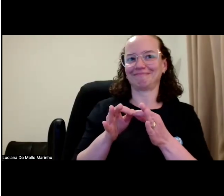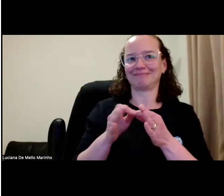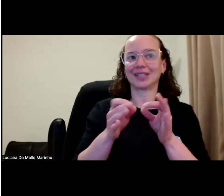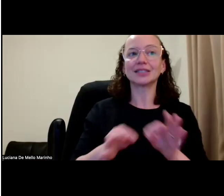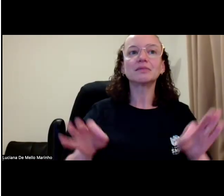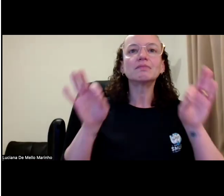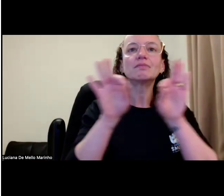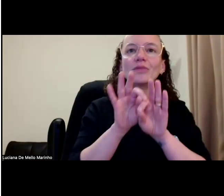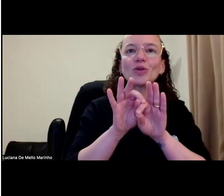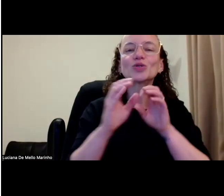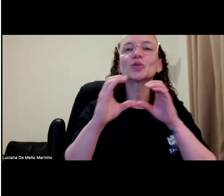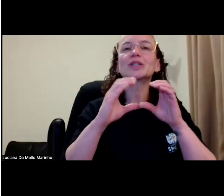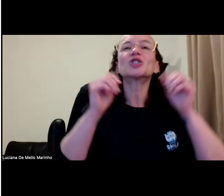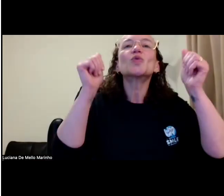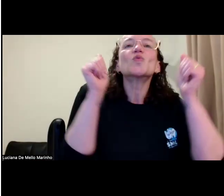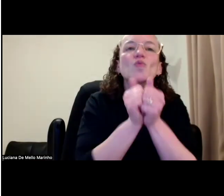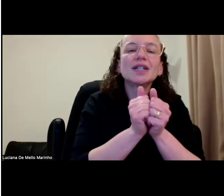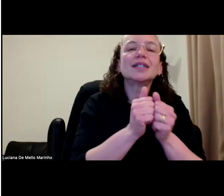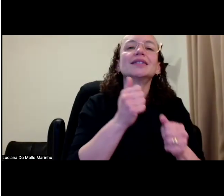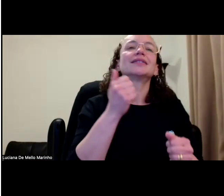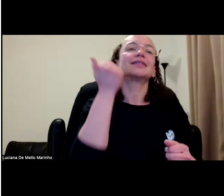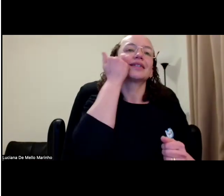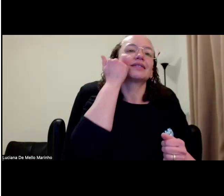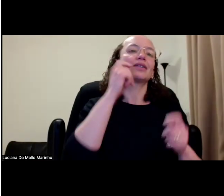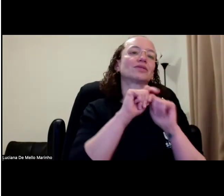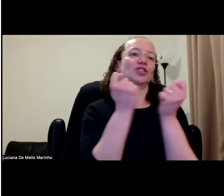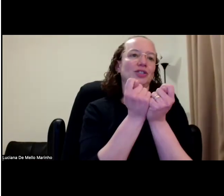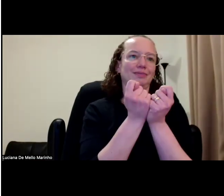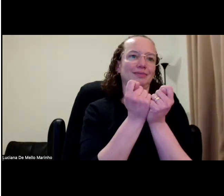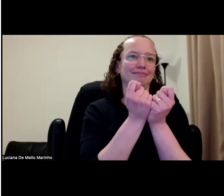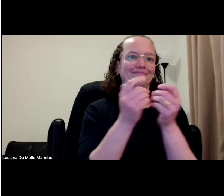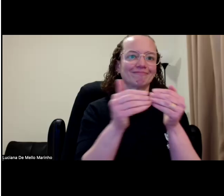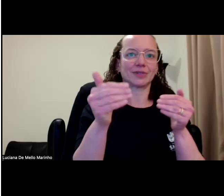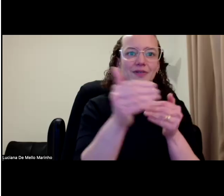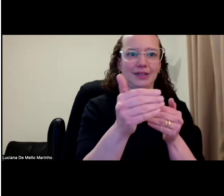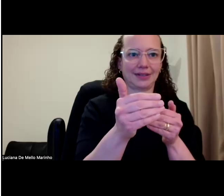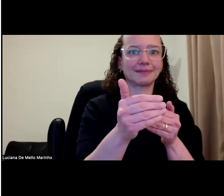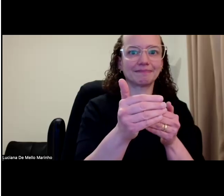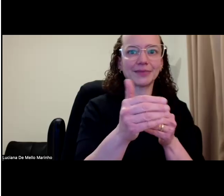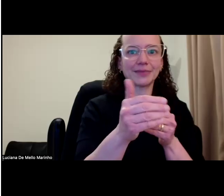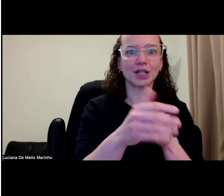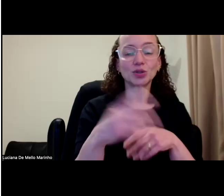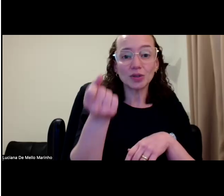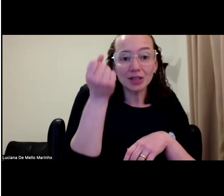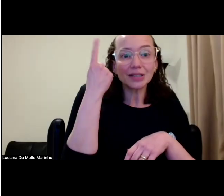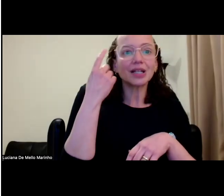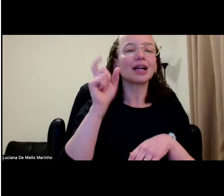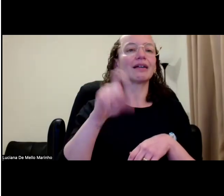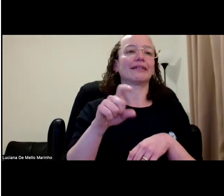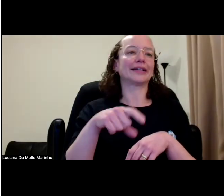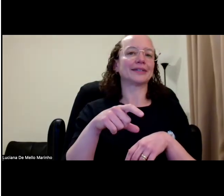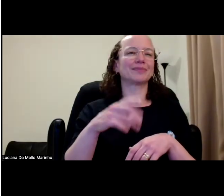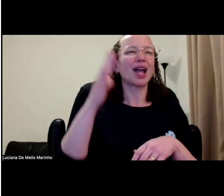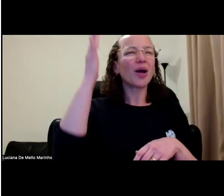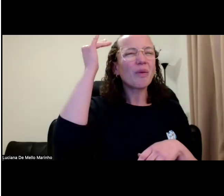So you interpret, then you pause, then they see what's happening. So that communication with the dentist is where you become that team ahead of